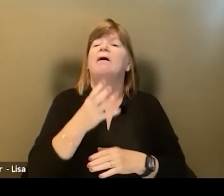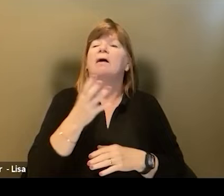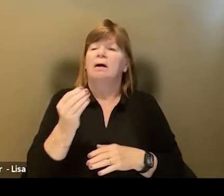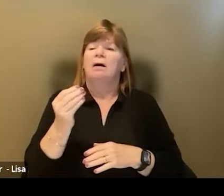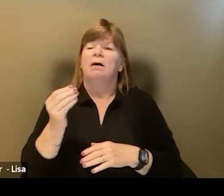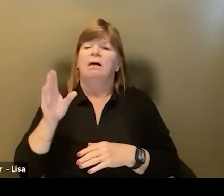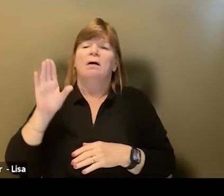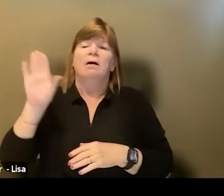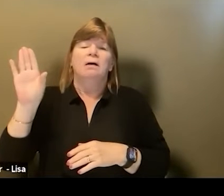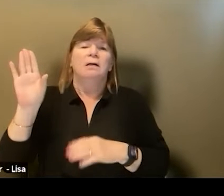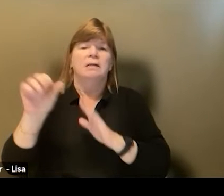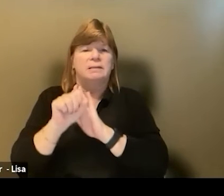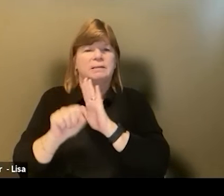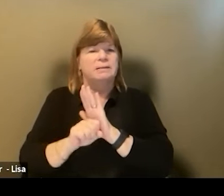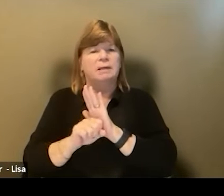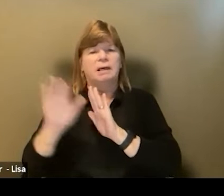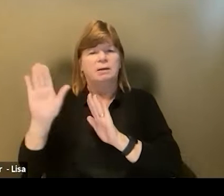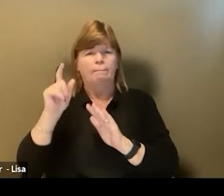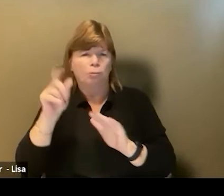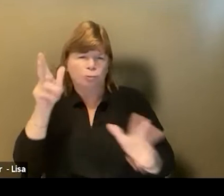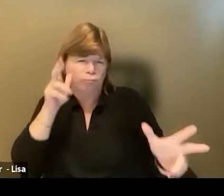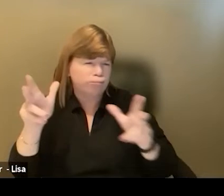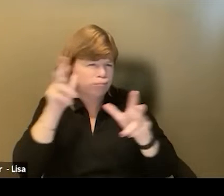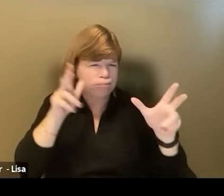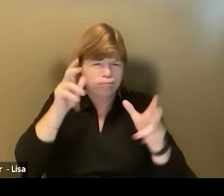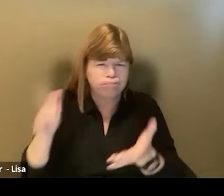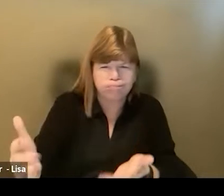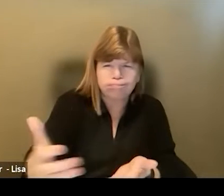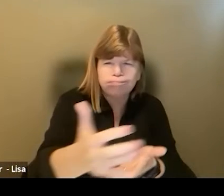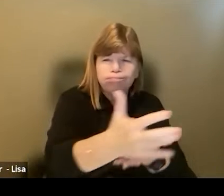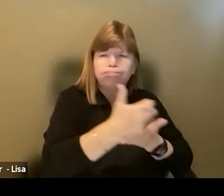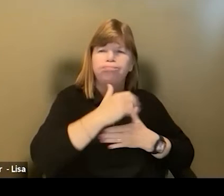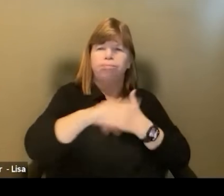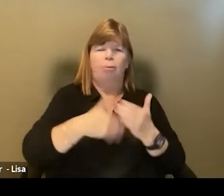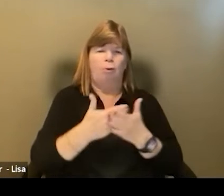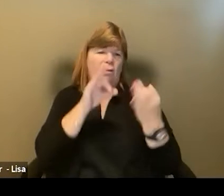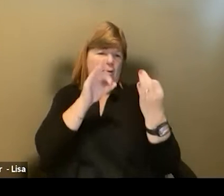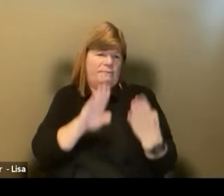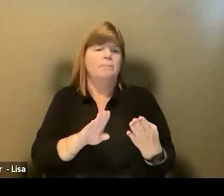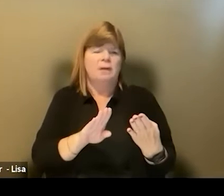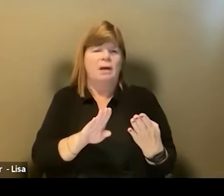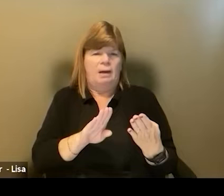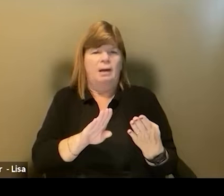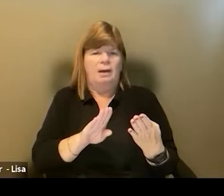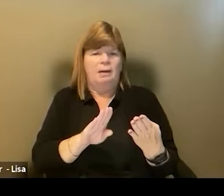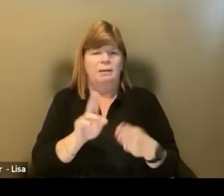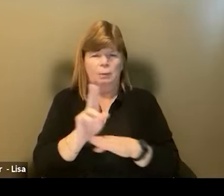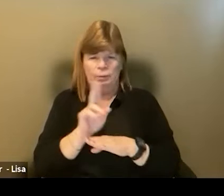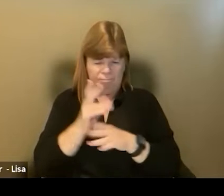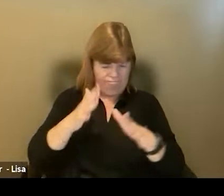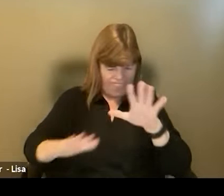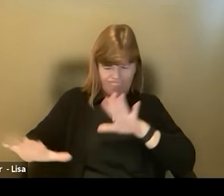state's role during the public comment period is to listen and to digest all the feedback that is submitted to us. And we use this to